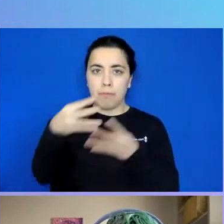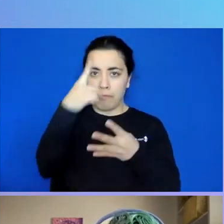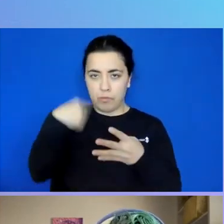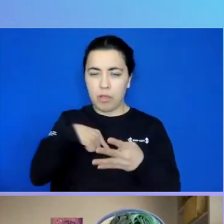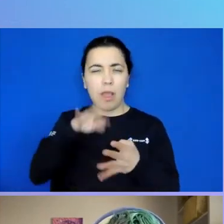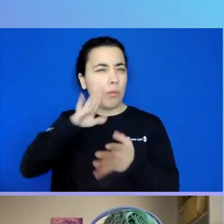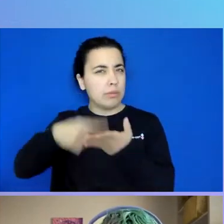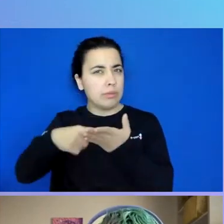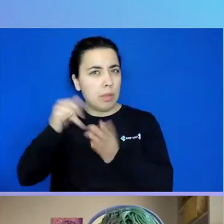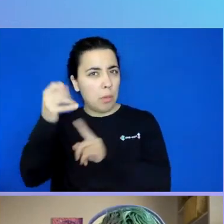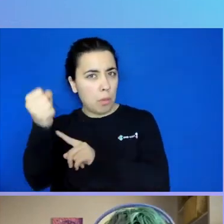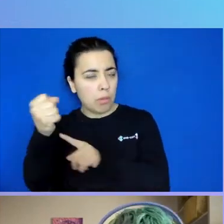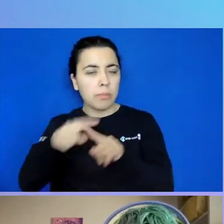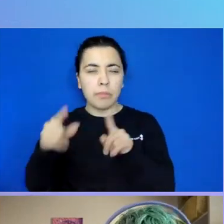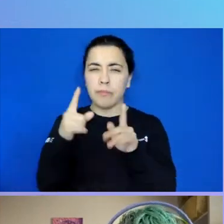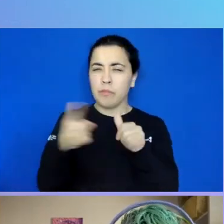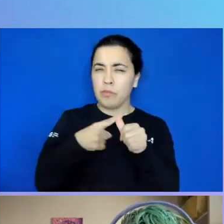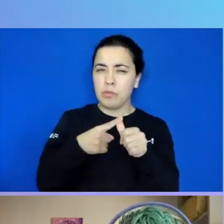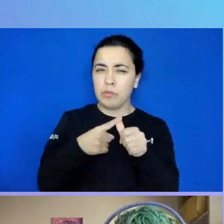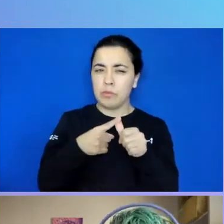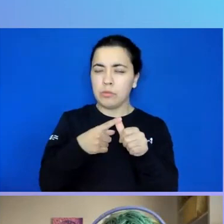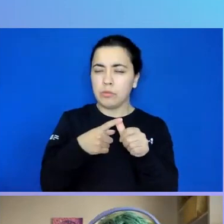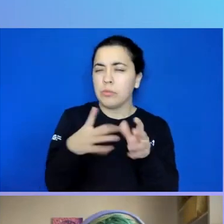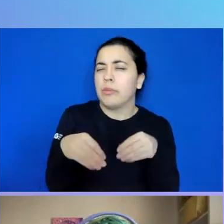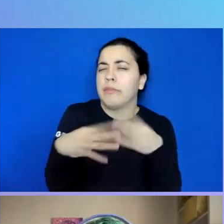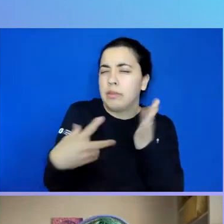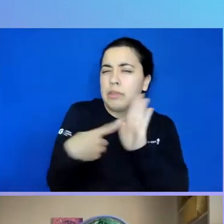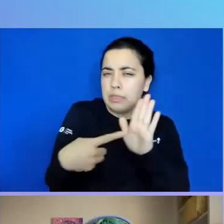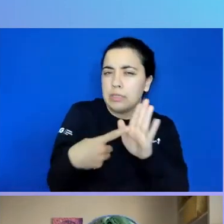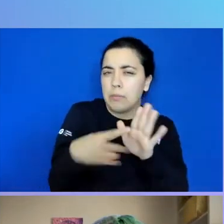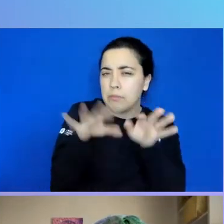But let's walk through this example first.